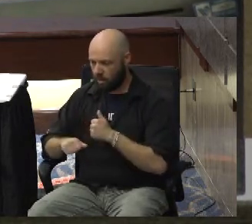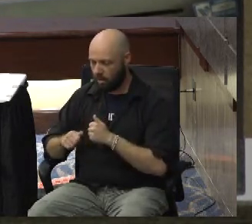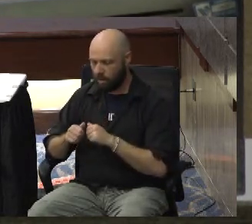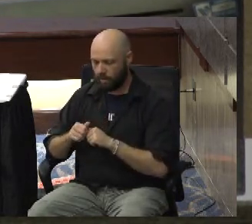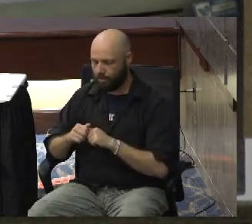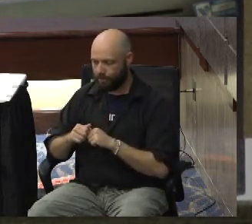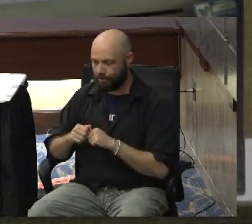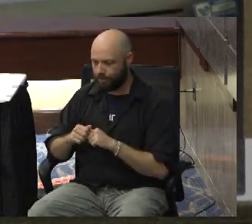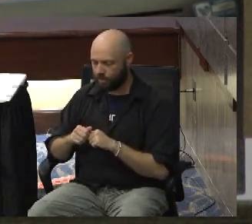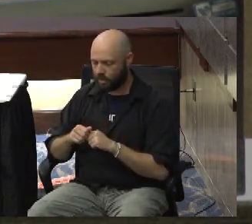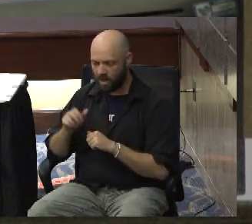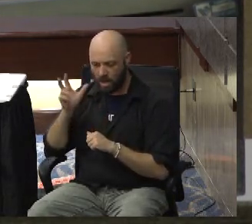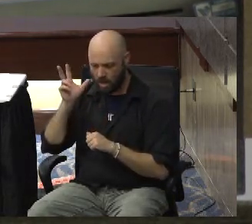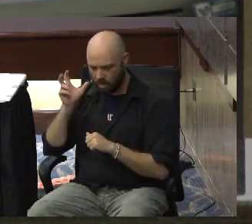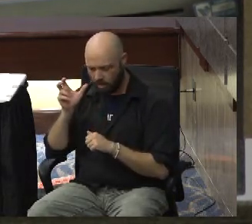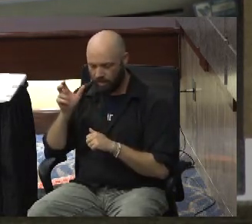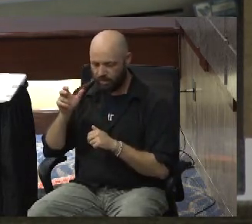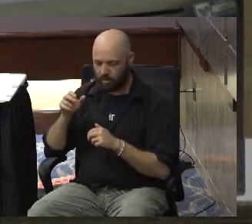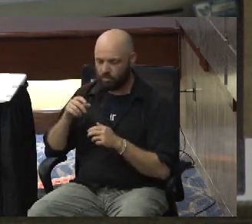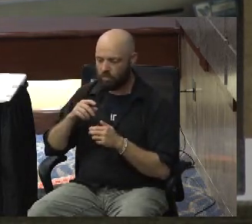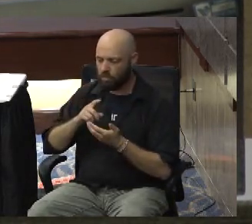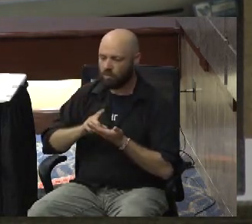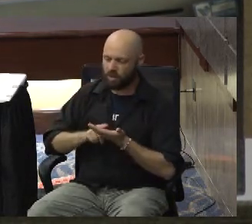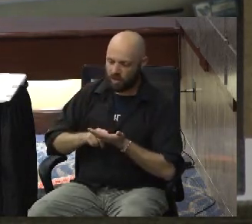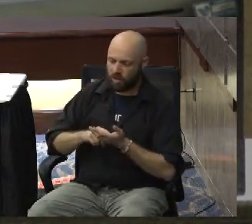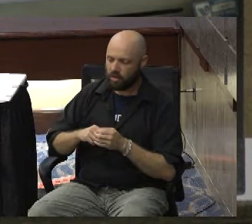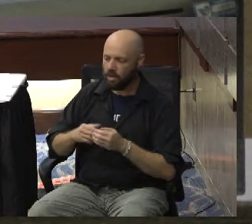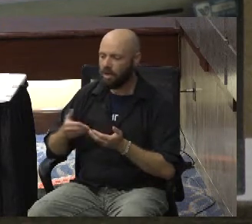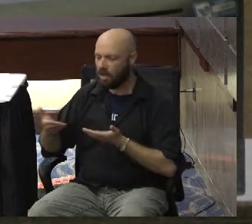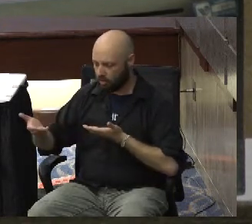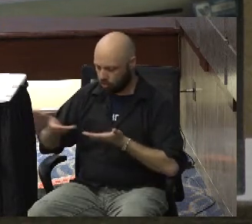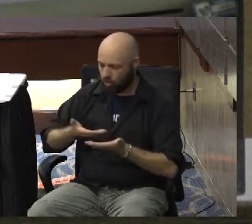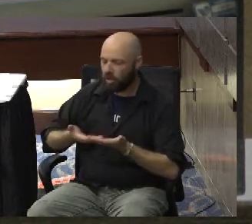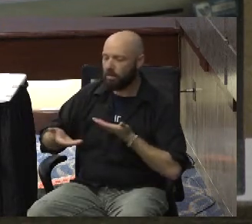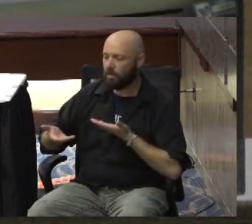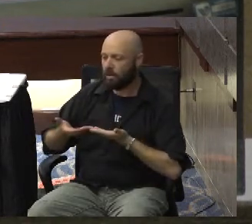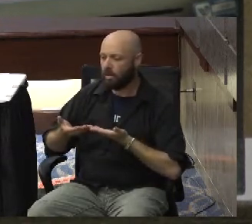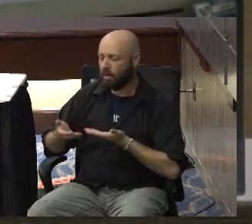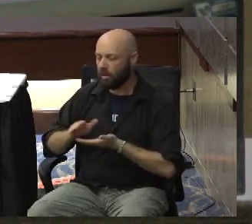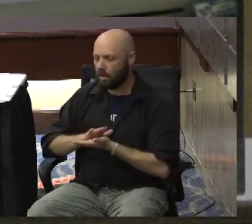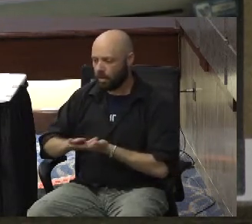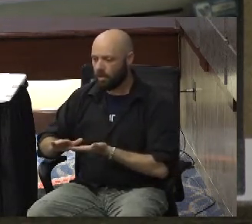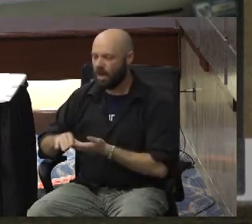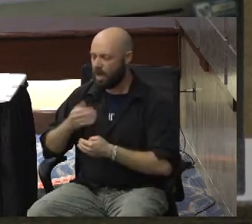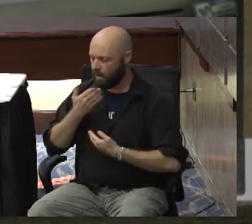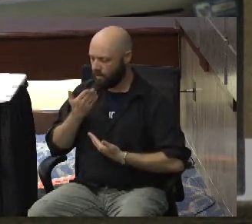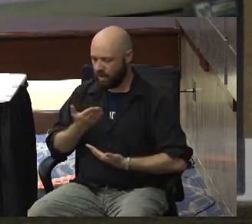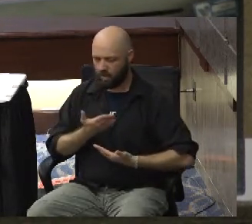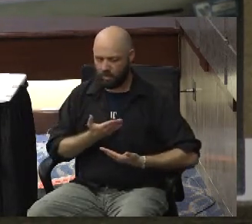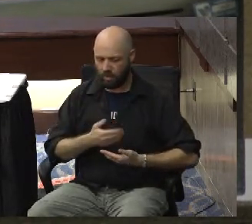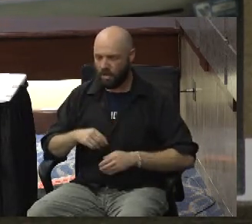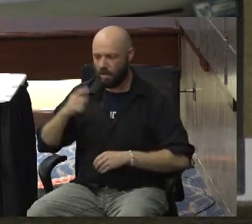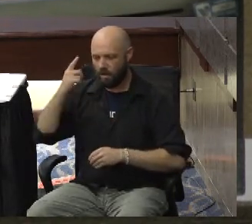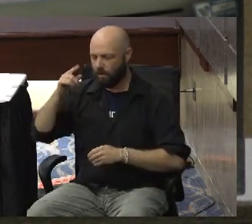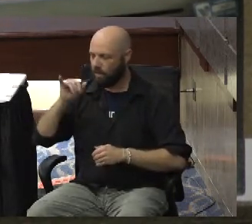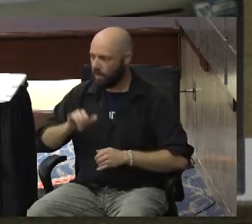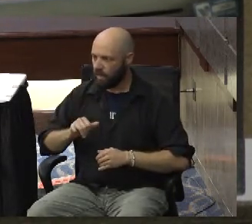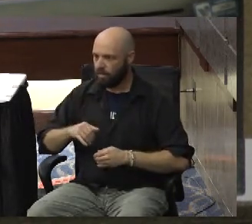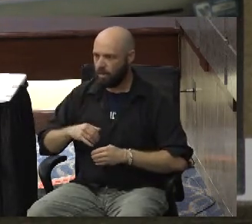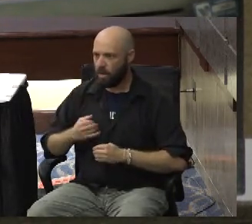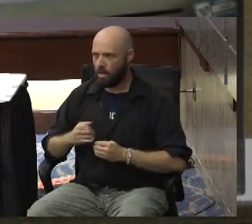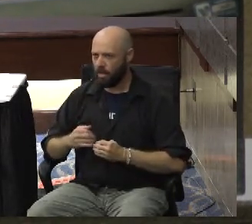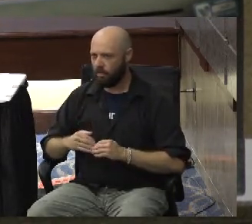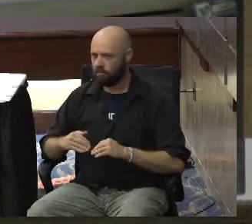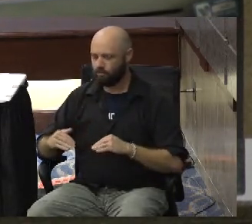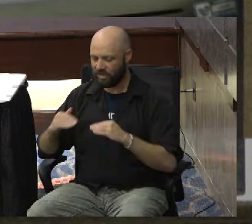sharpened by one another. And for that, I'm thankful. And because of that, I think the bar continues to be raised in